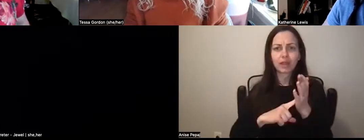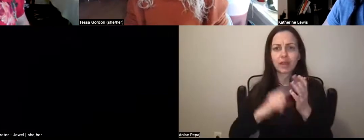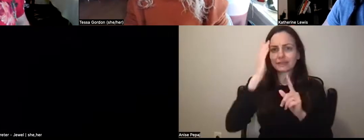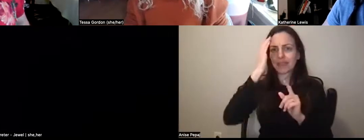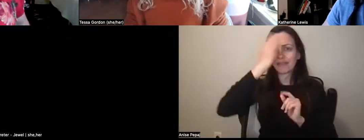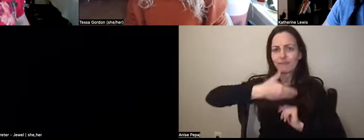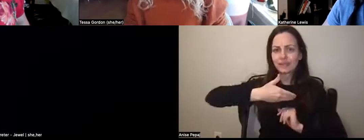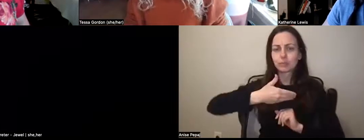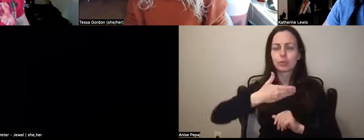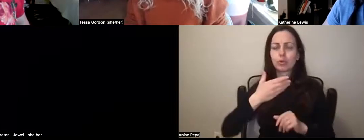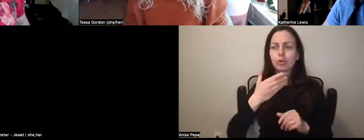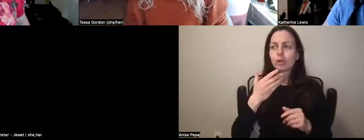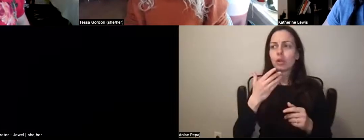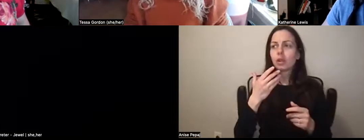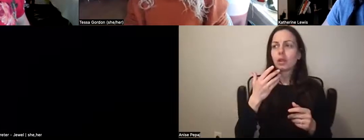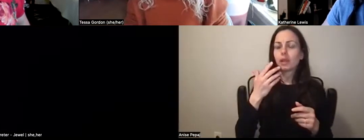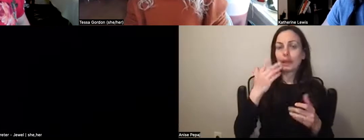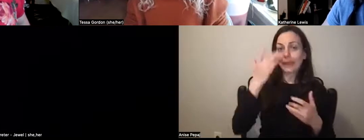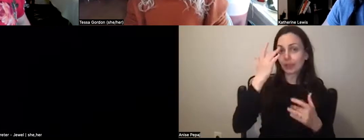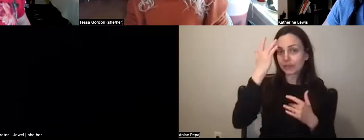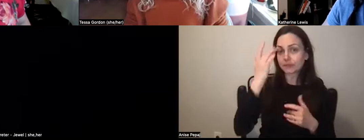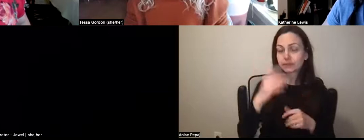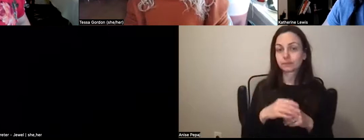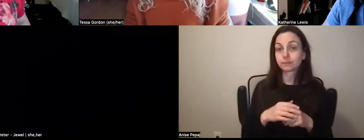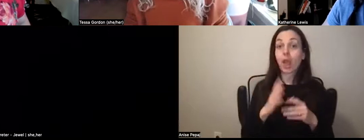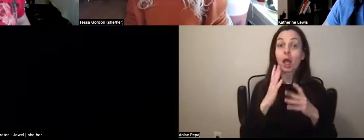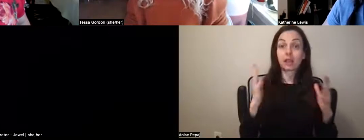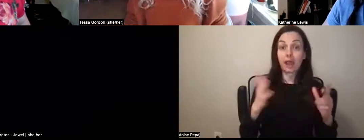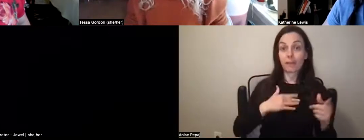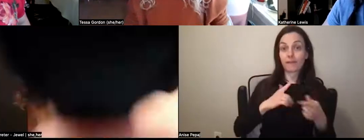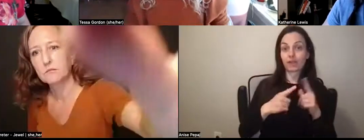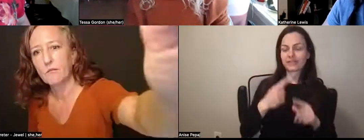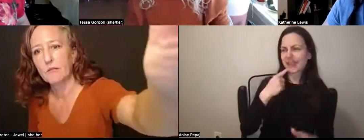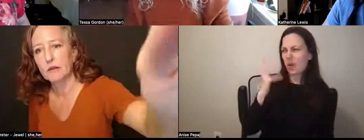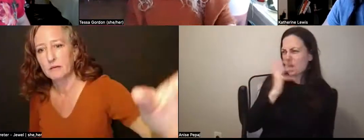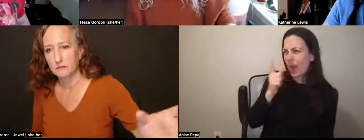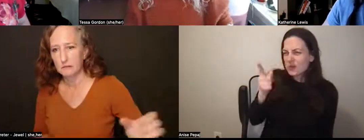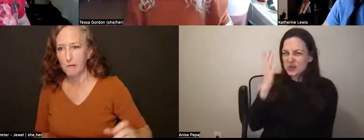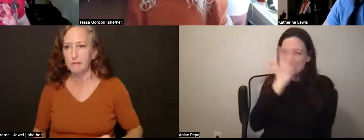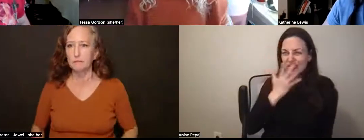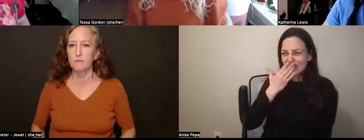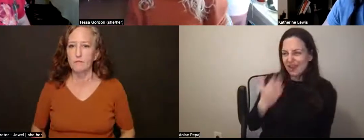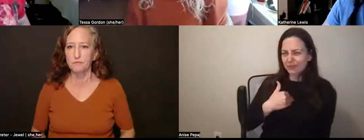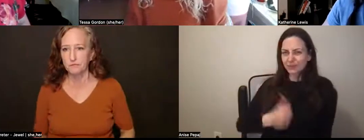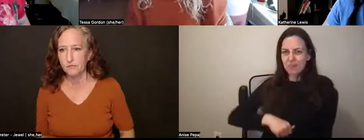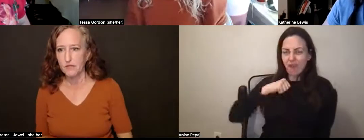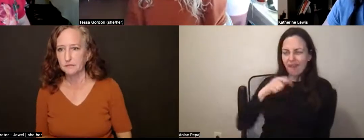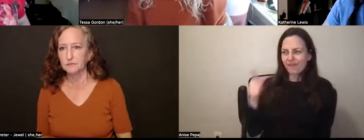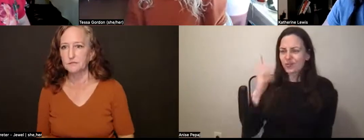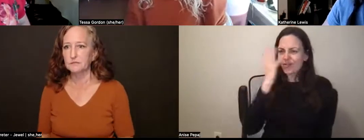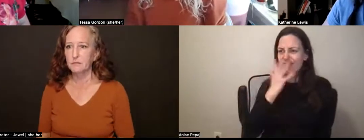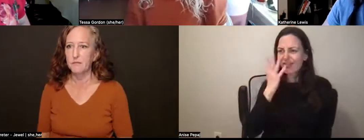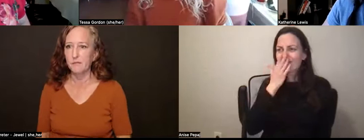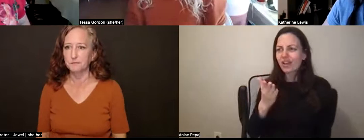illnesses, right? So a lot of my friends will say, girl, you look good. Oh my goodness, I'm so proud of you. You look so good. And I'm just thinking